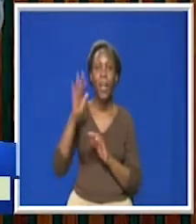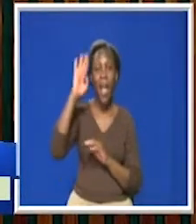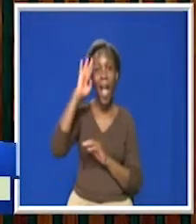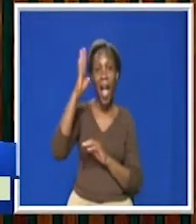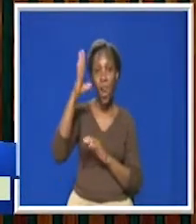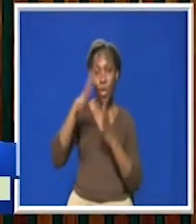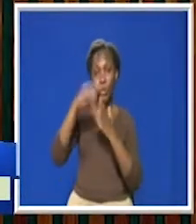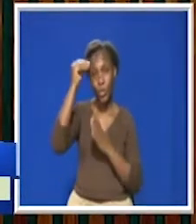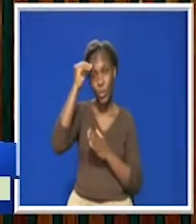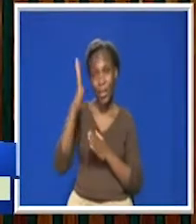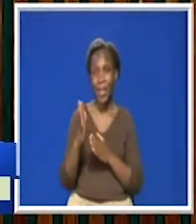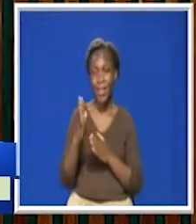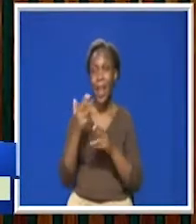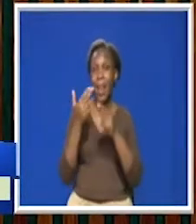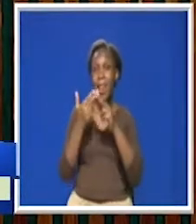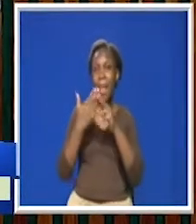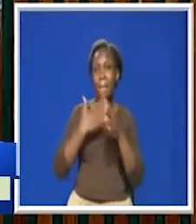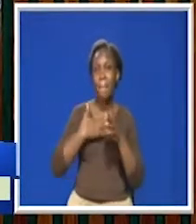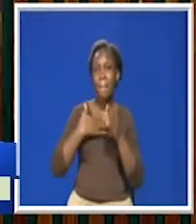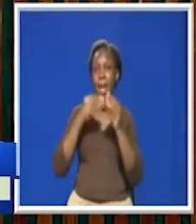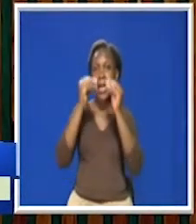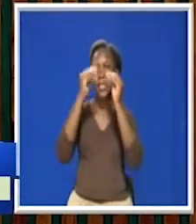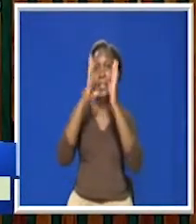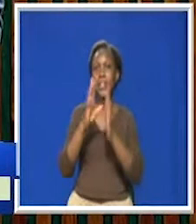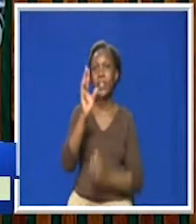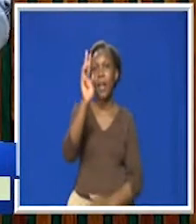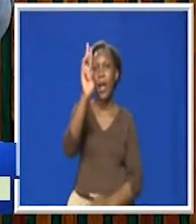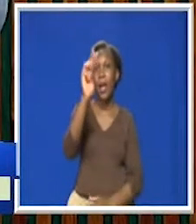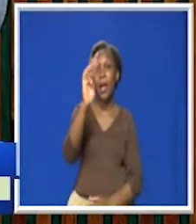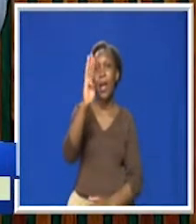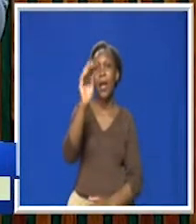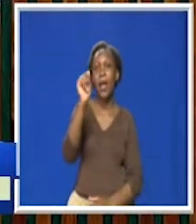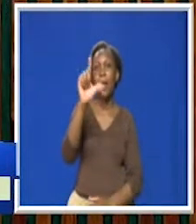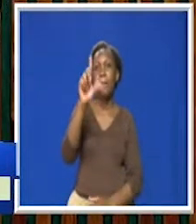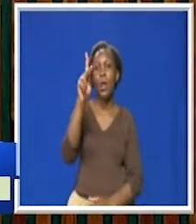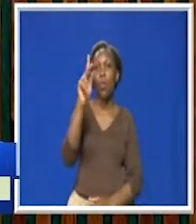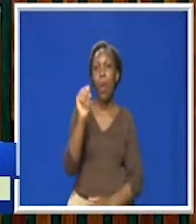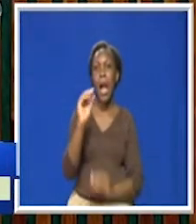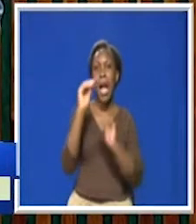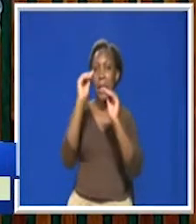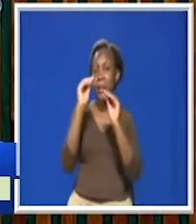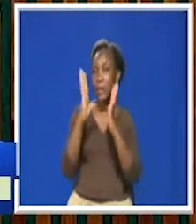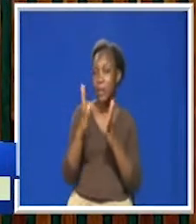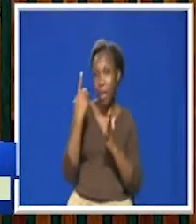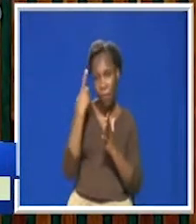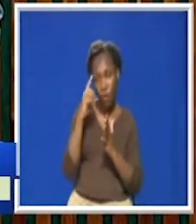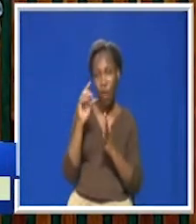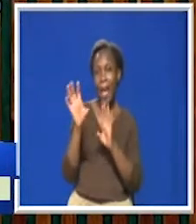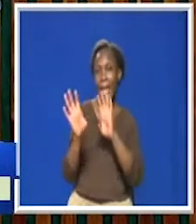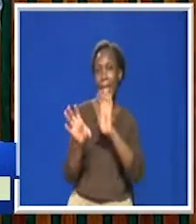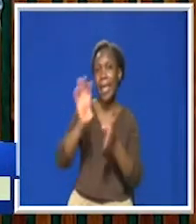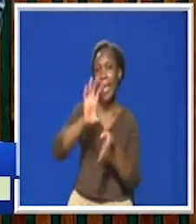Hello students, my name is teacher Thaddeus Baluka and today I'm teaching chemistry form